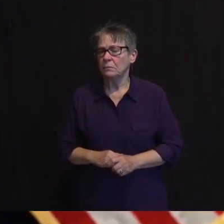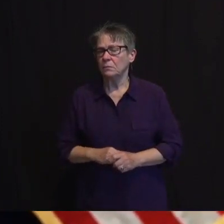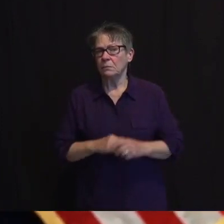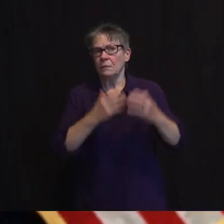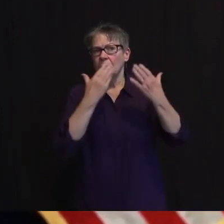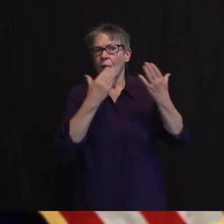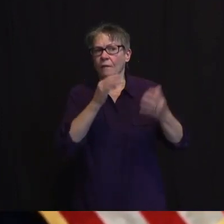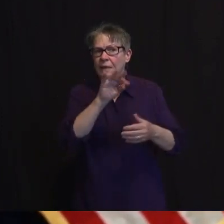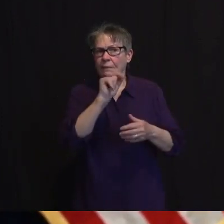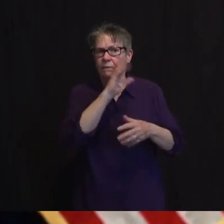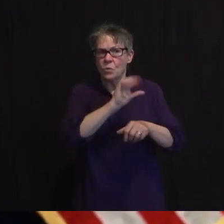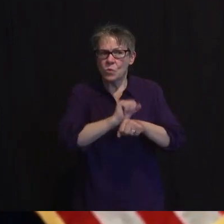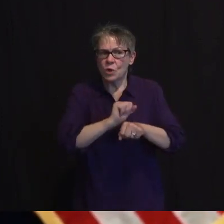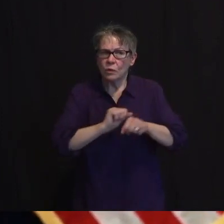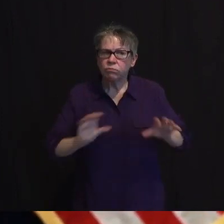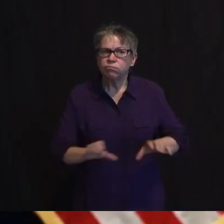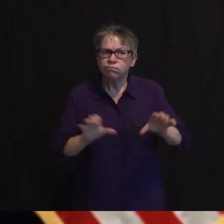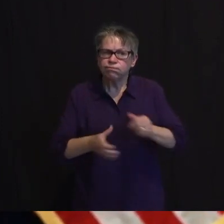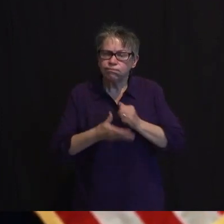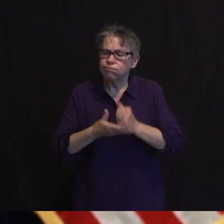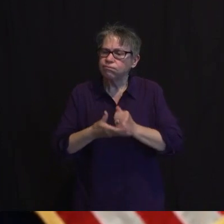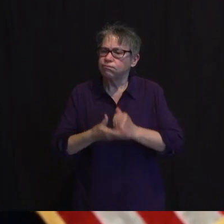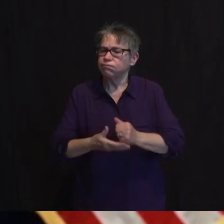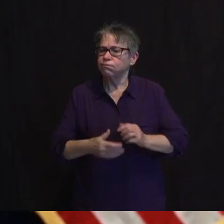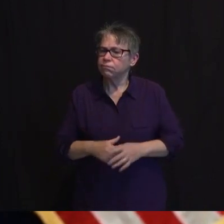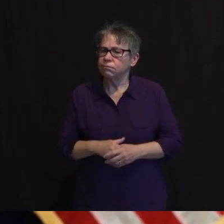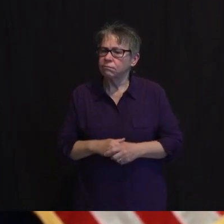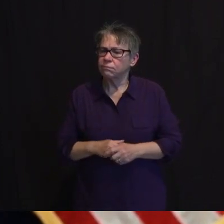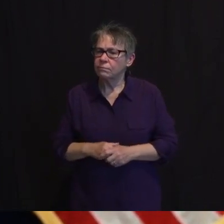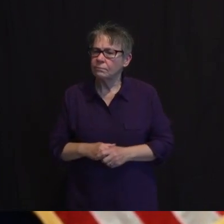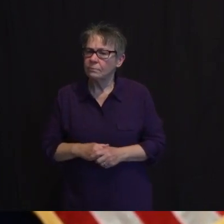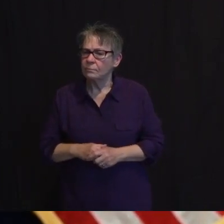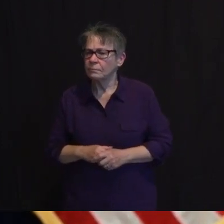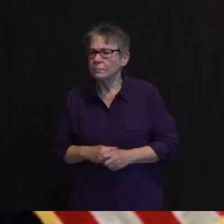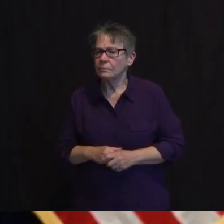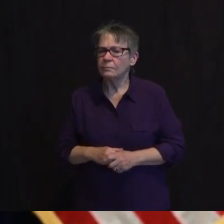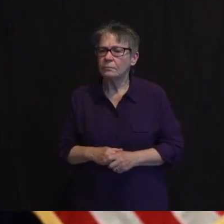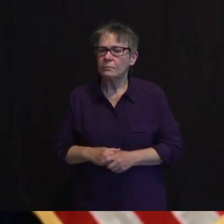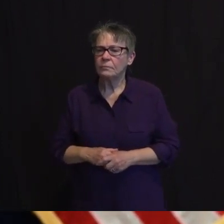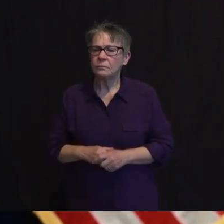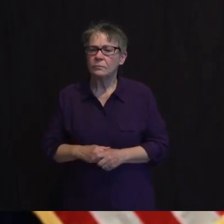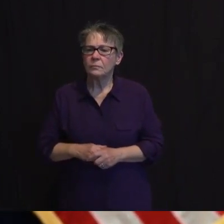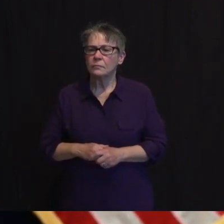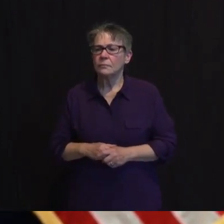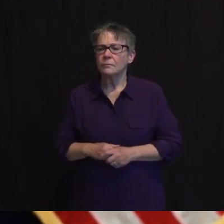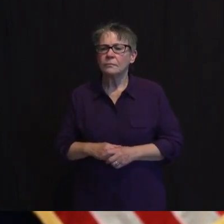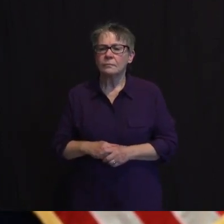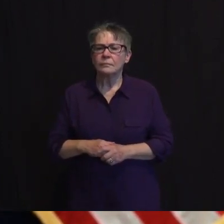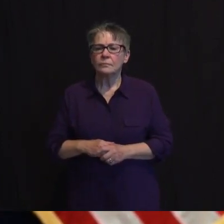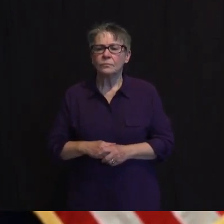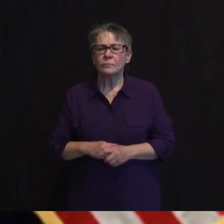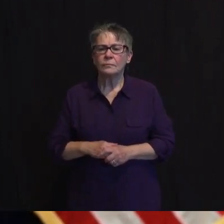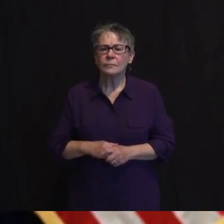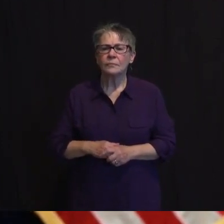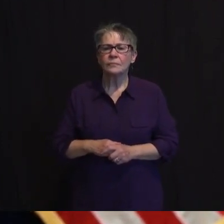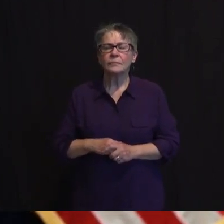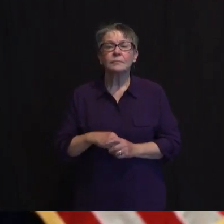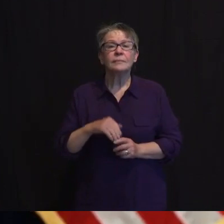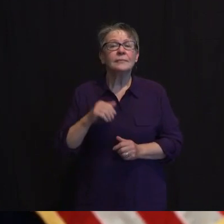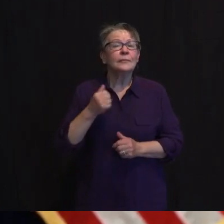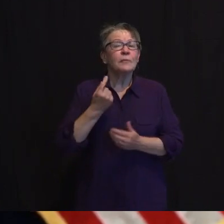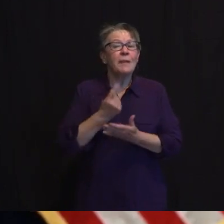mentioned last week that California, looking at their ventilator stockpile, realized that they didn't need all that they had, and they sent 100 our way,